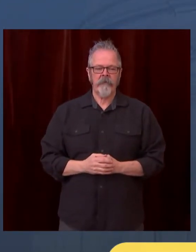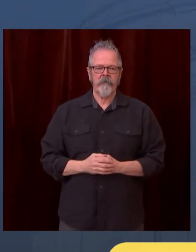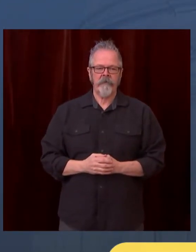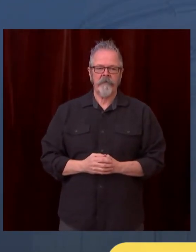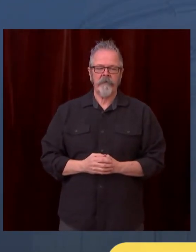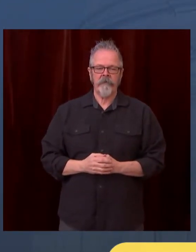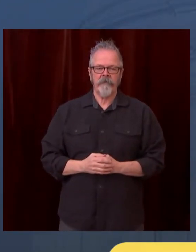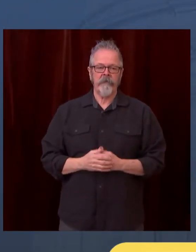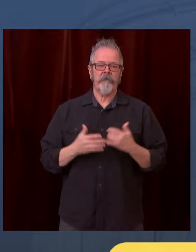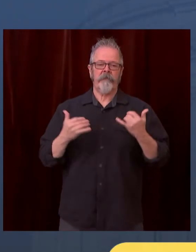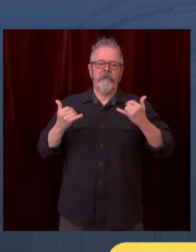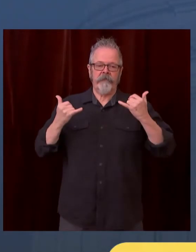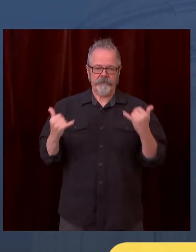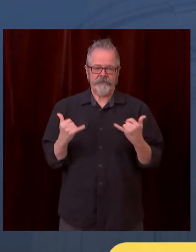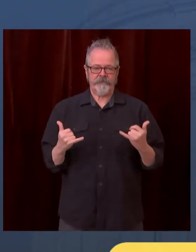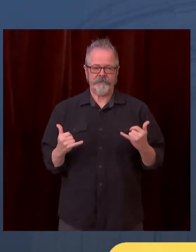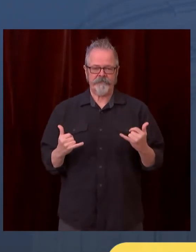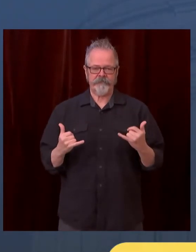1095.